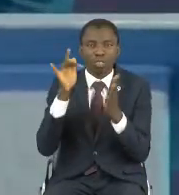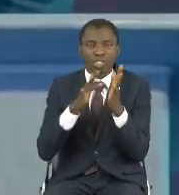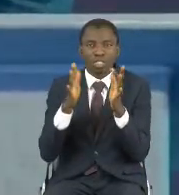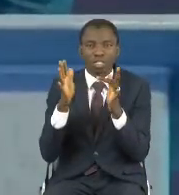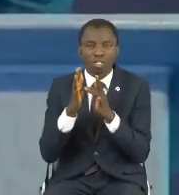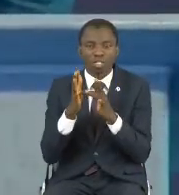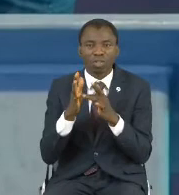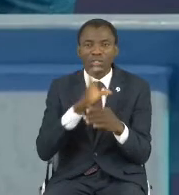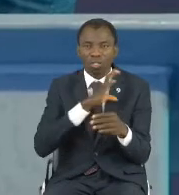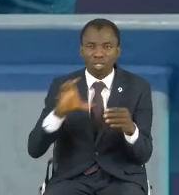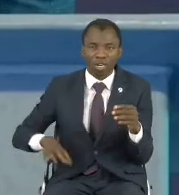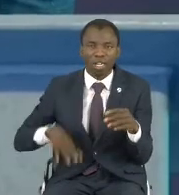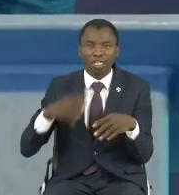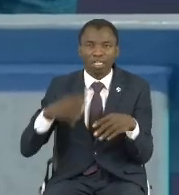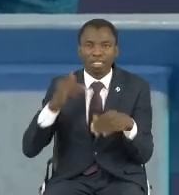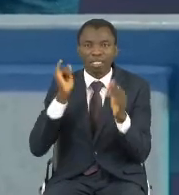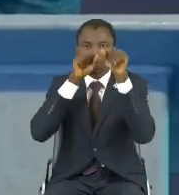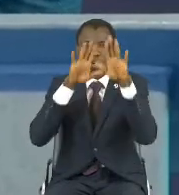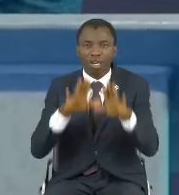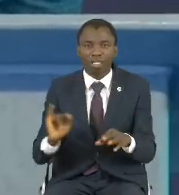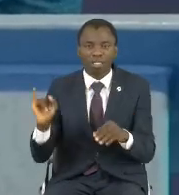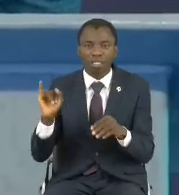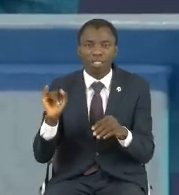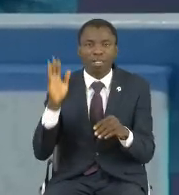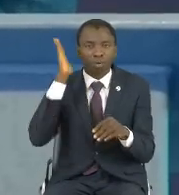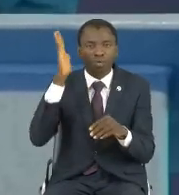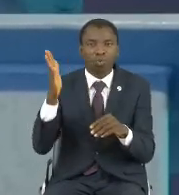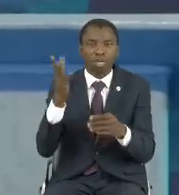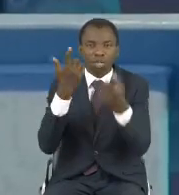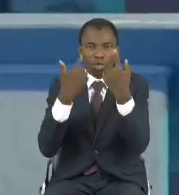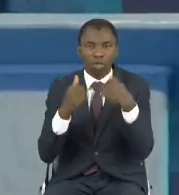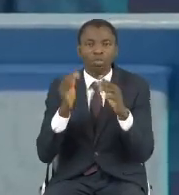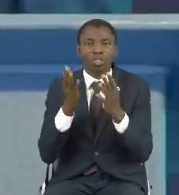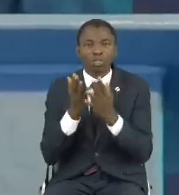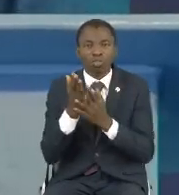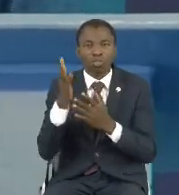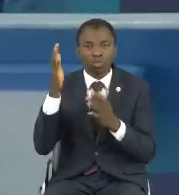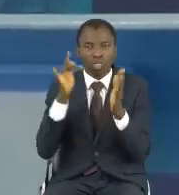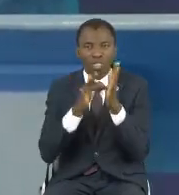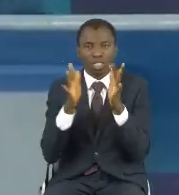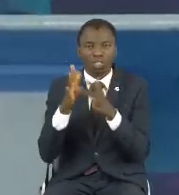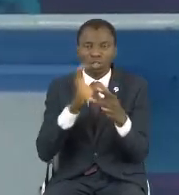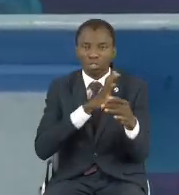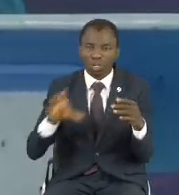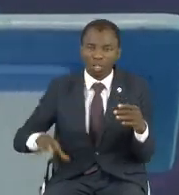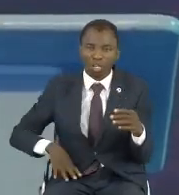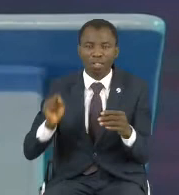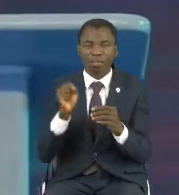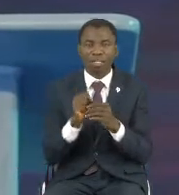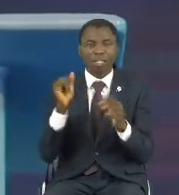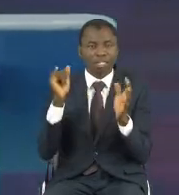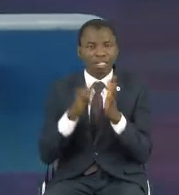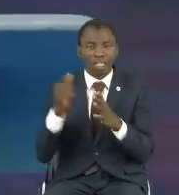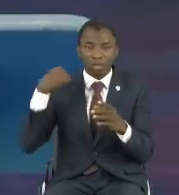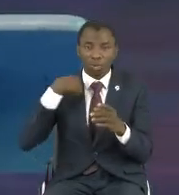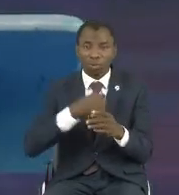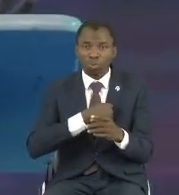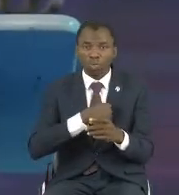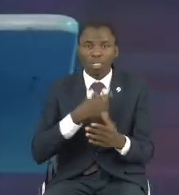The blessing will come through Jesus Christ, that we